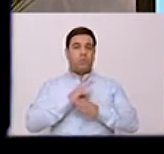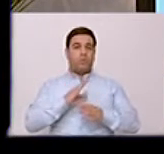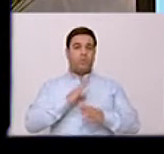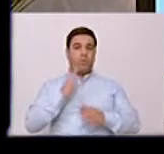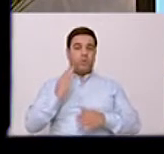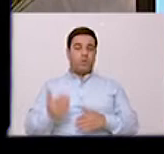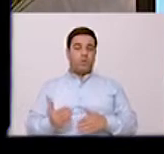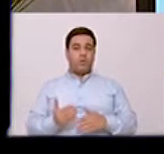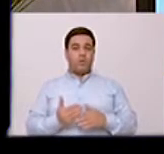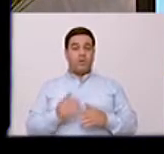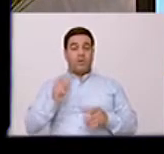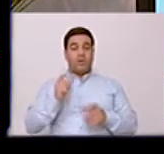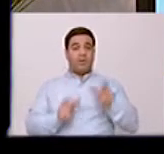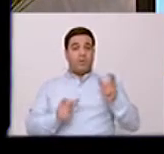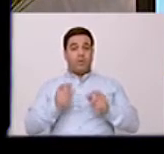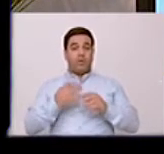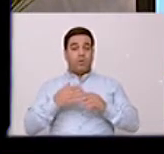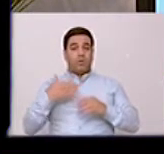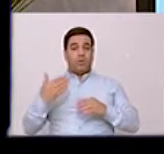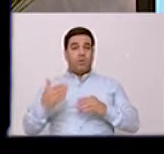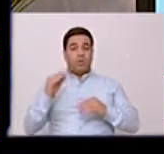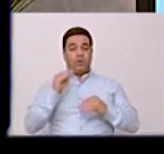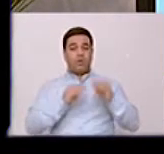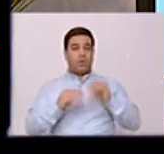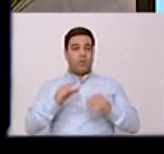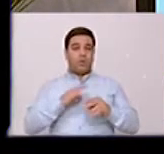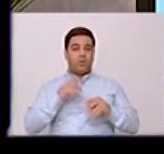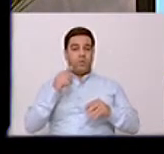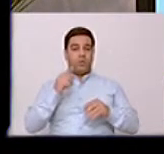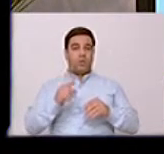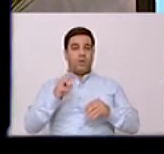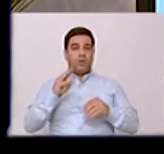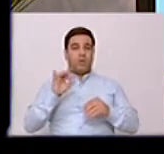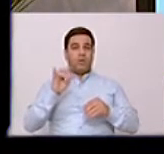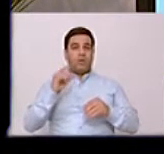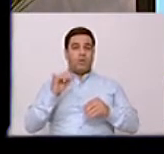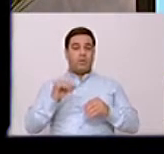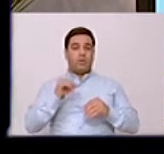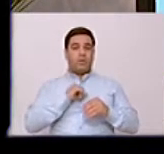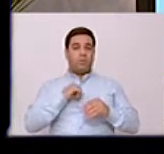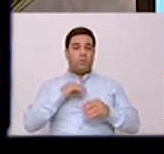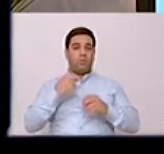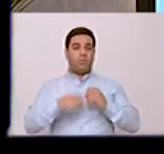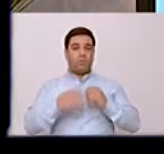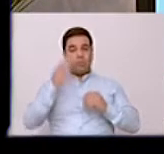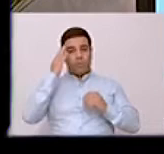ketarlar. Insonlar tomonidan yaratilgan minglarcha tangrining eng buzuq